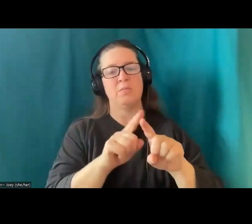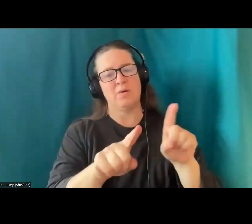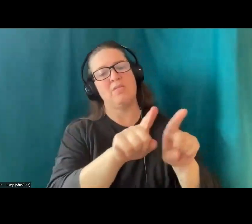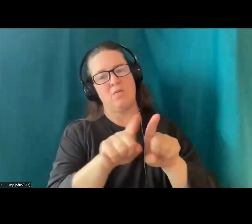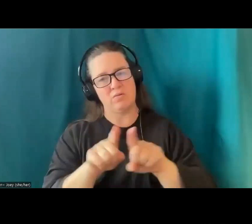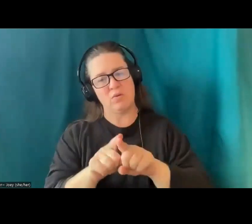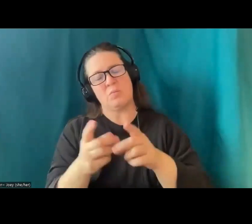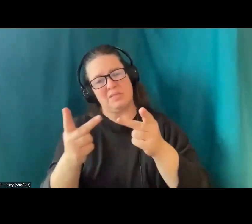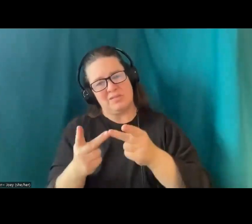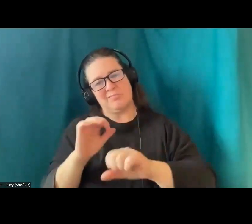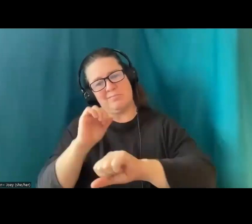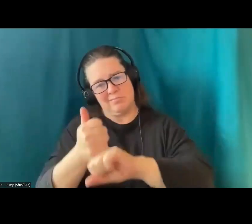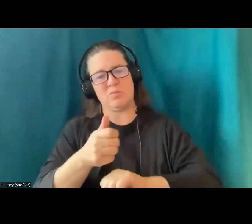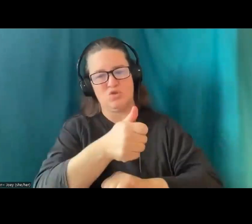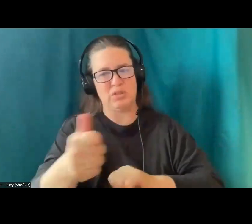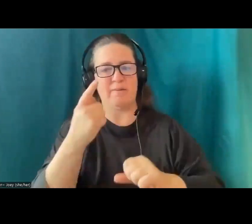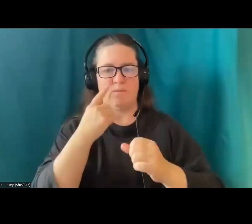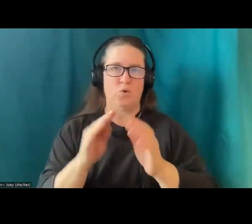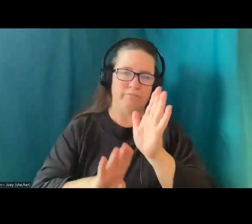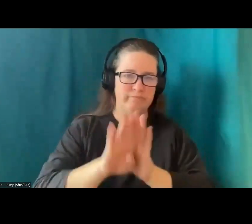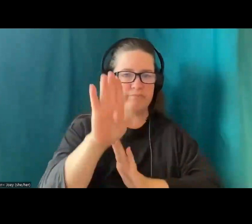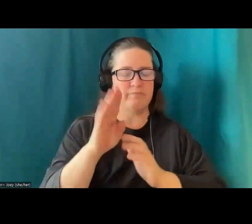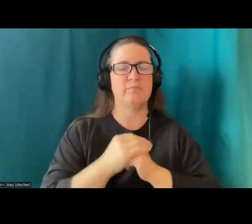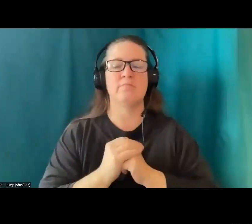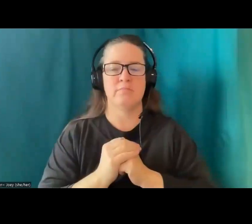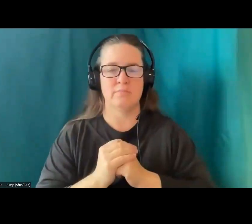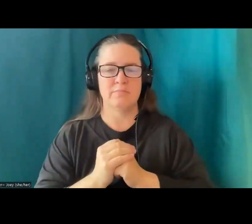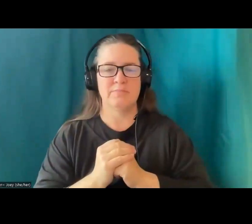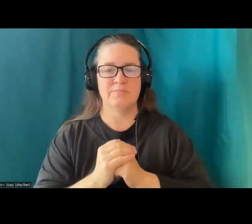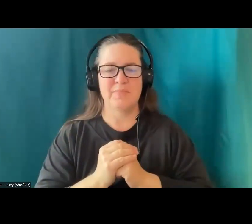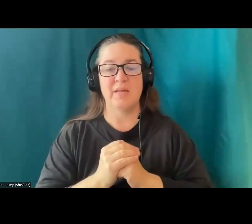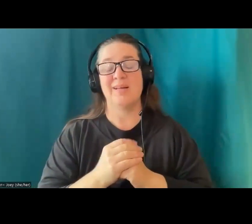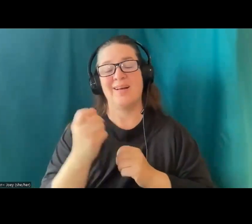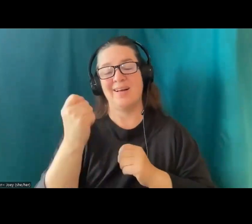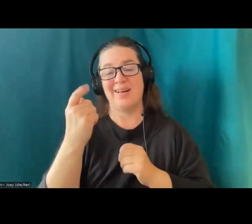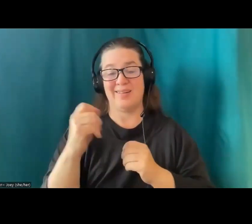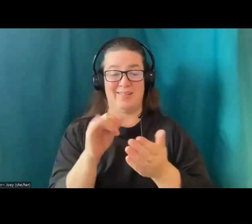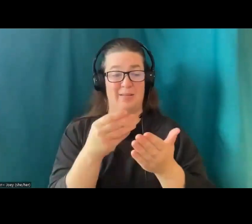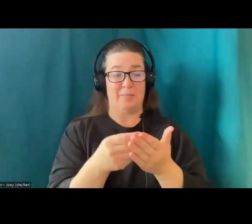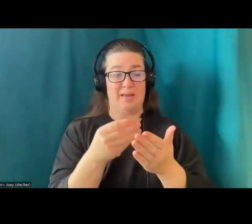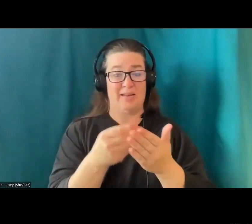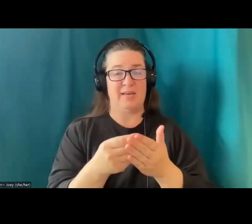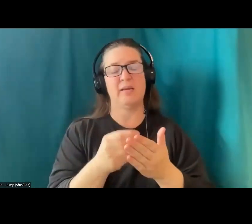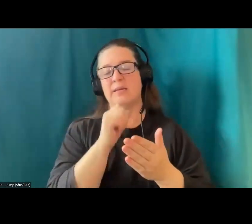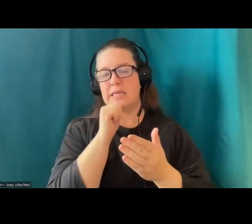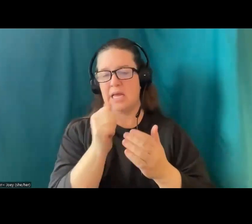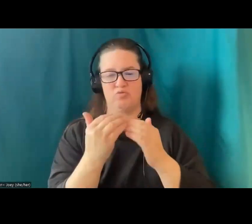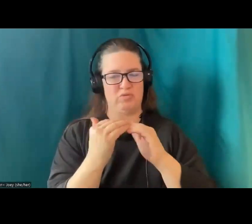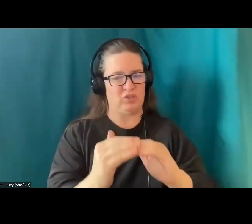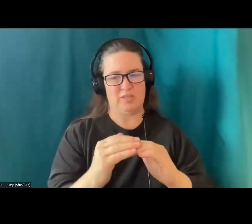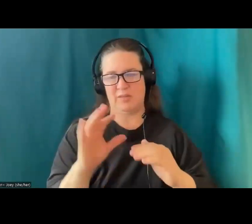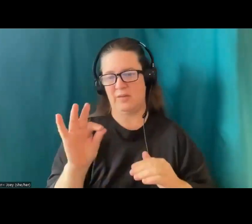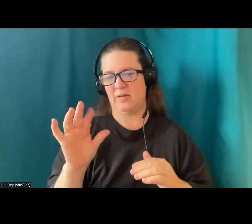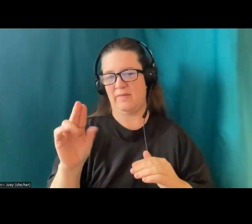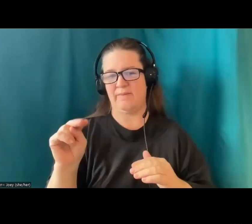that. These are unrestricted funds designed to allow all of you to accelerate whatever it is that is